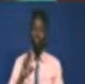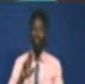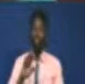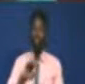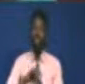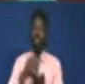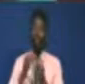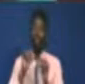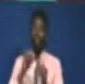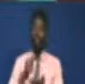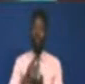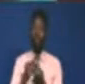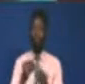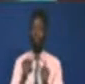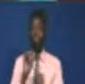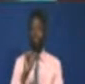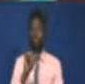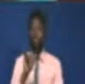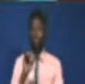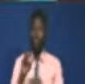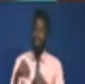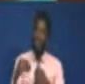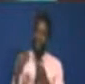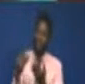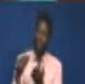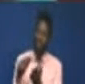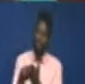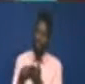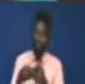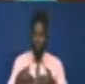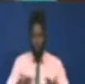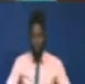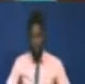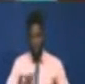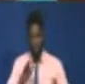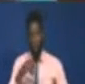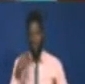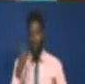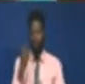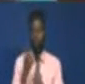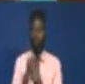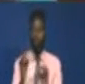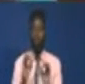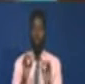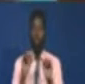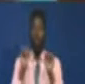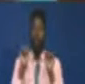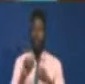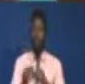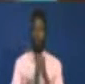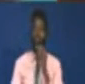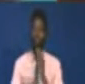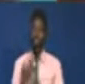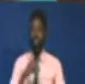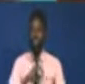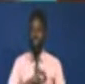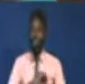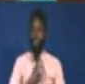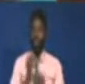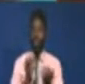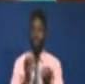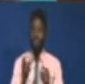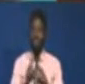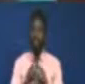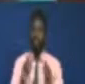provide money for the youths that are unemployed to be able to do their businesses and encourage them that as even they